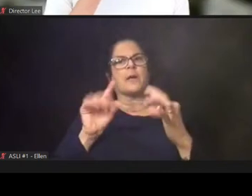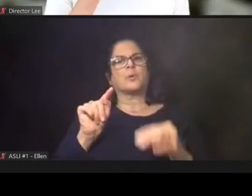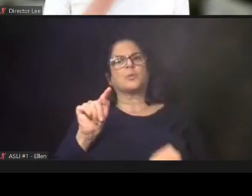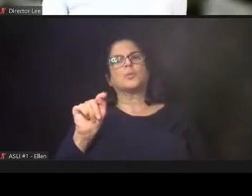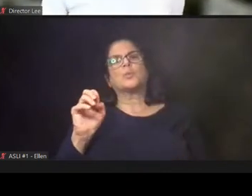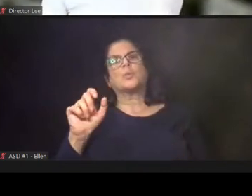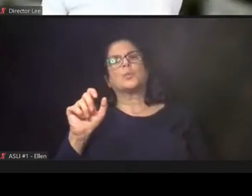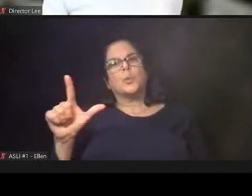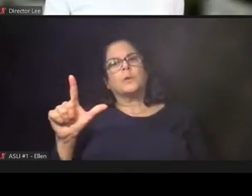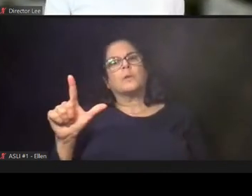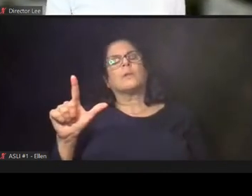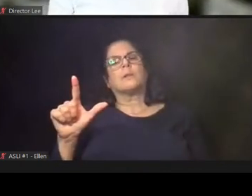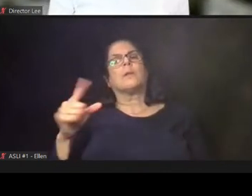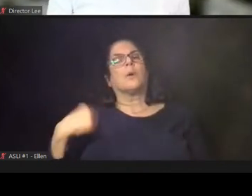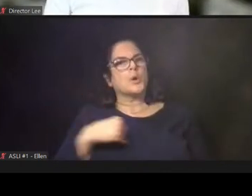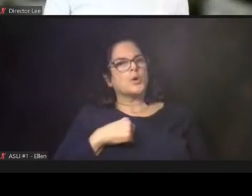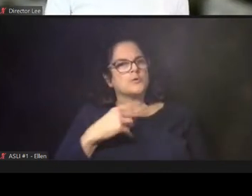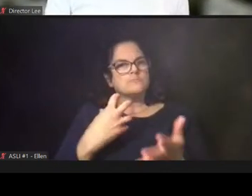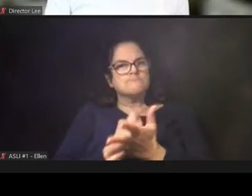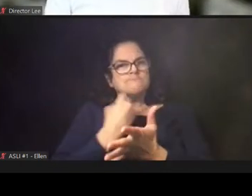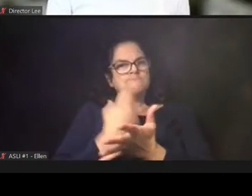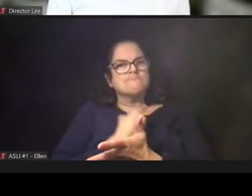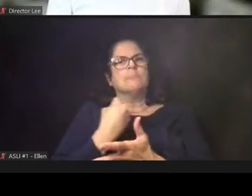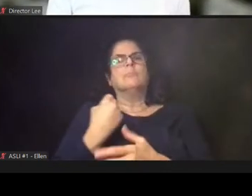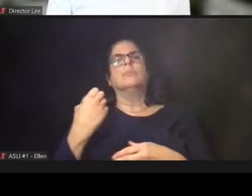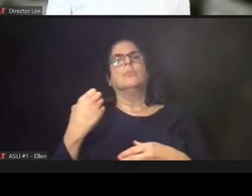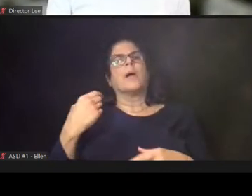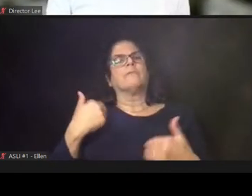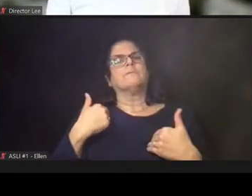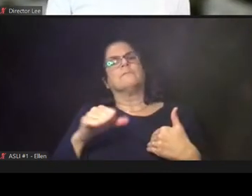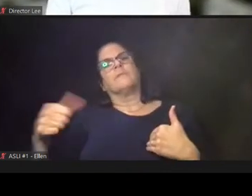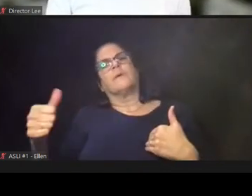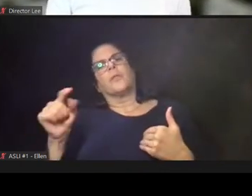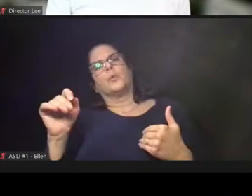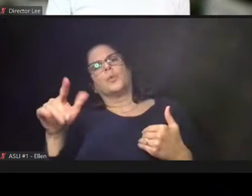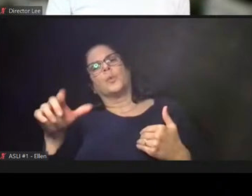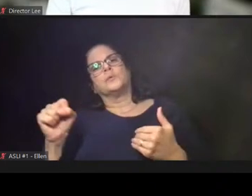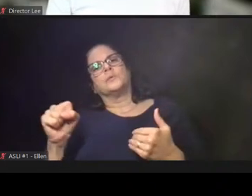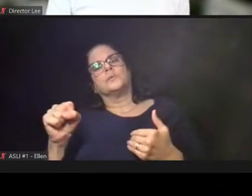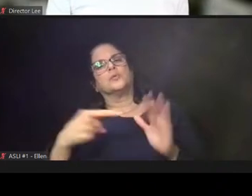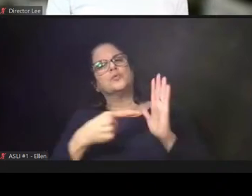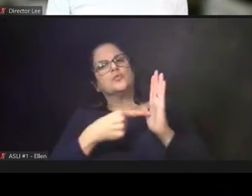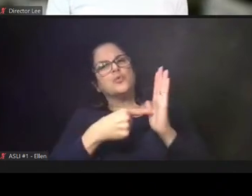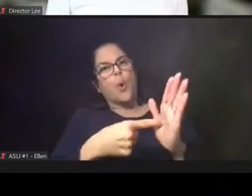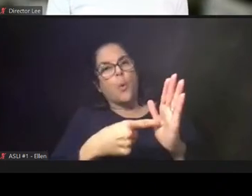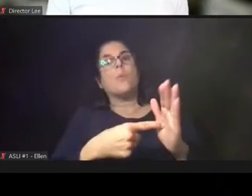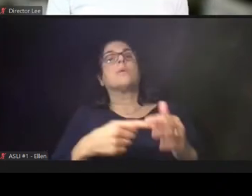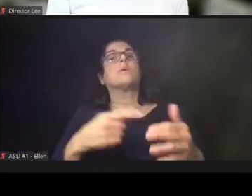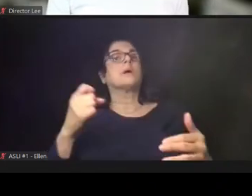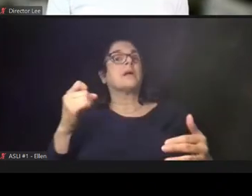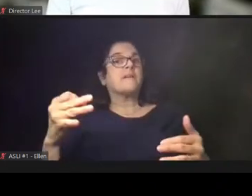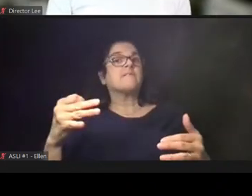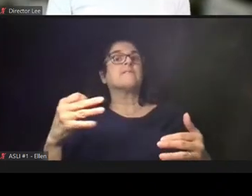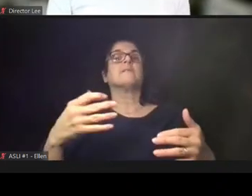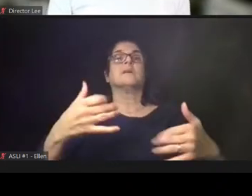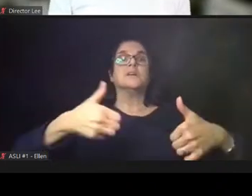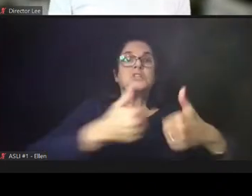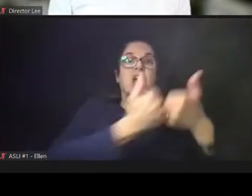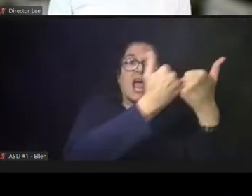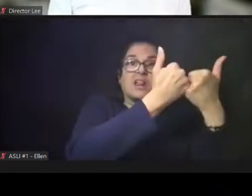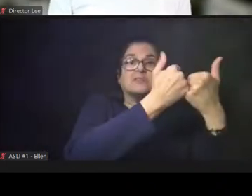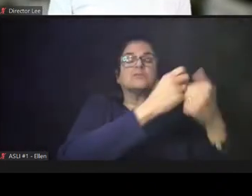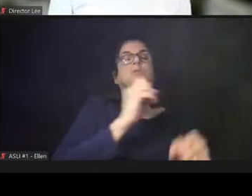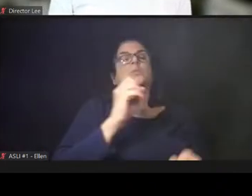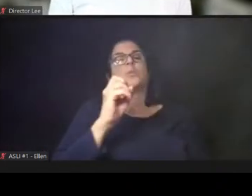we will continue to utilize as one of the many tools to show the progress that we are making or the challenges that we are facing with our Meeting the Moment